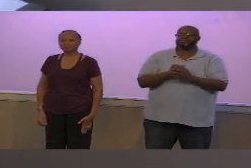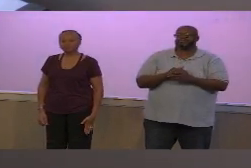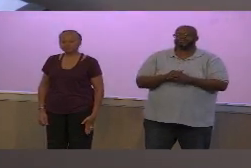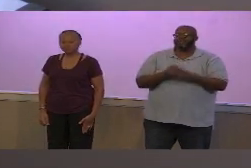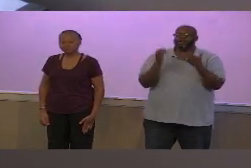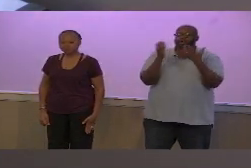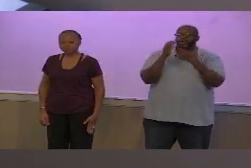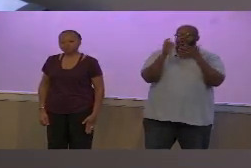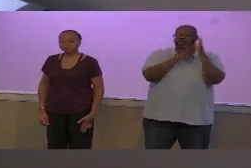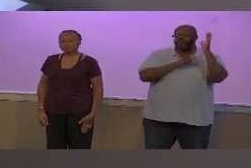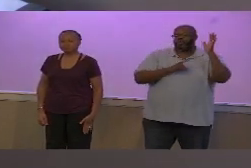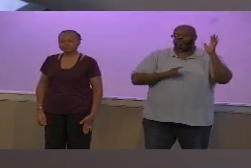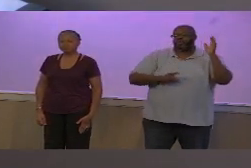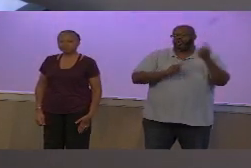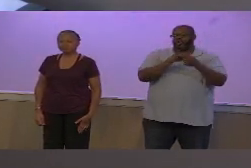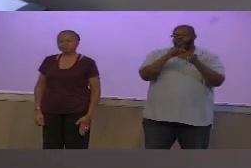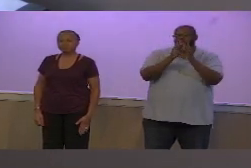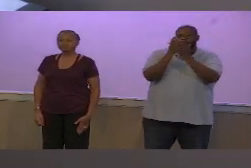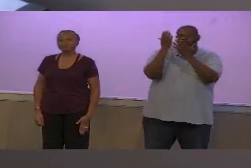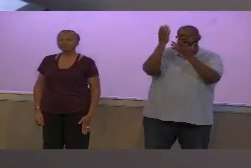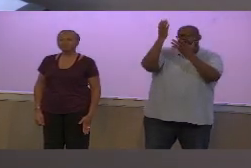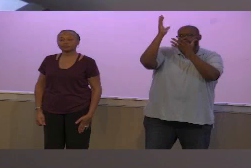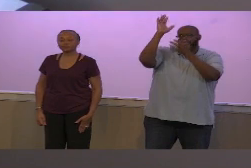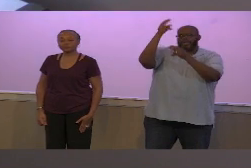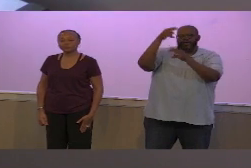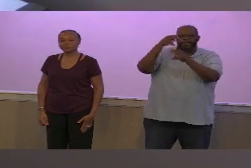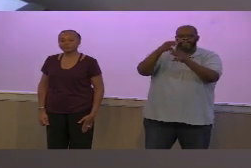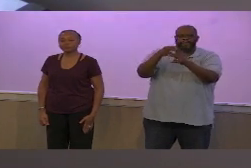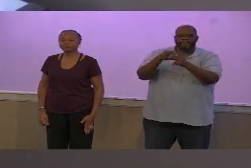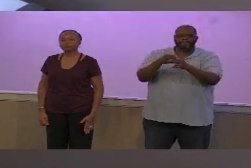name. Oh Lord, when I call your